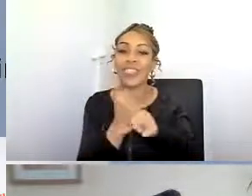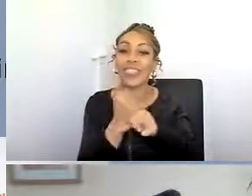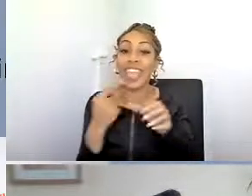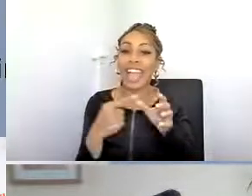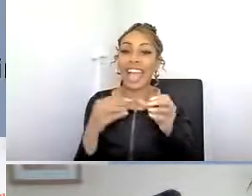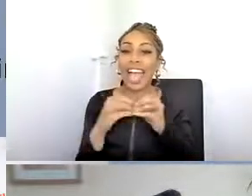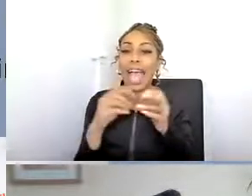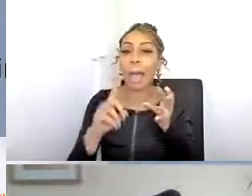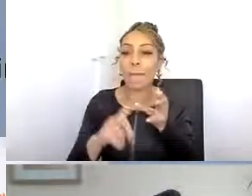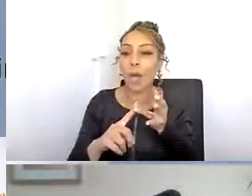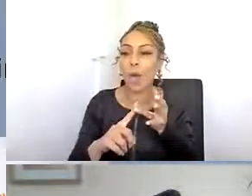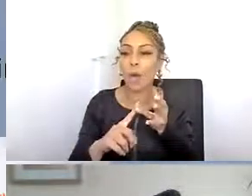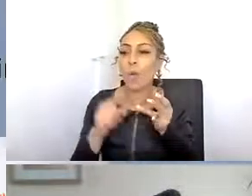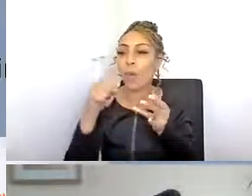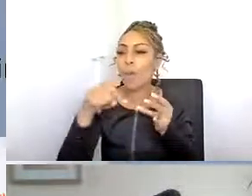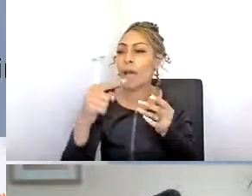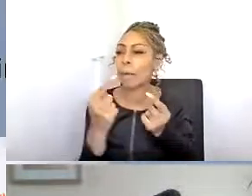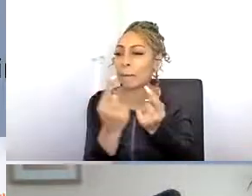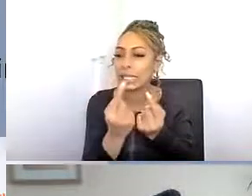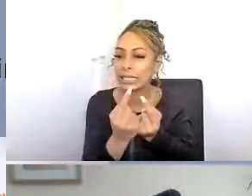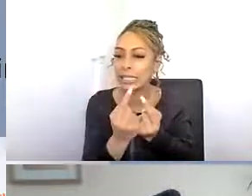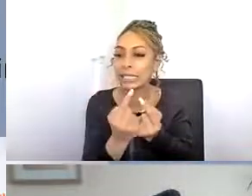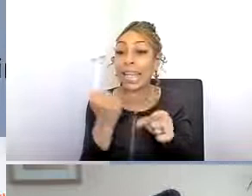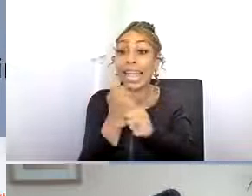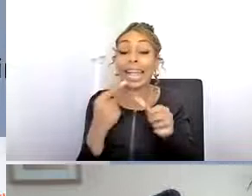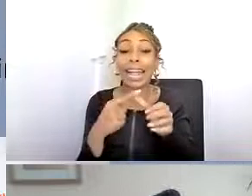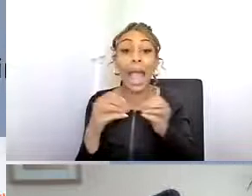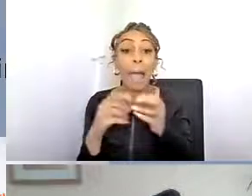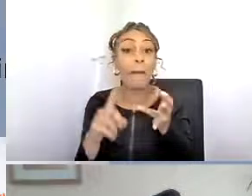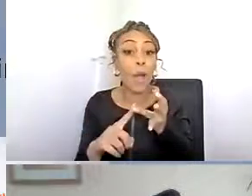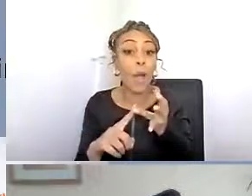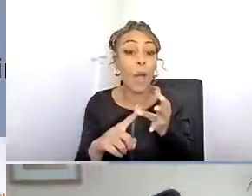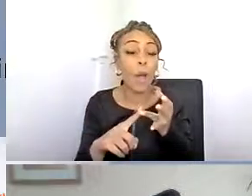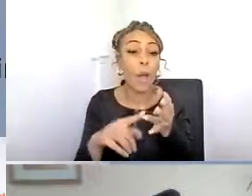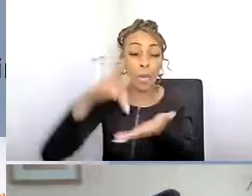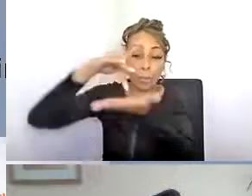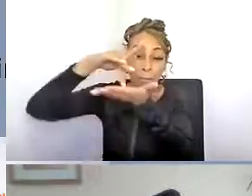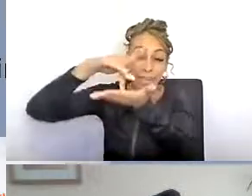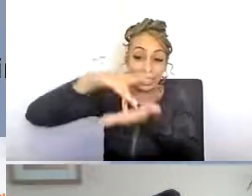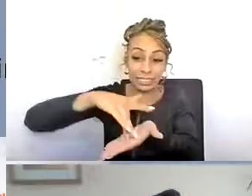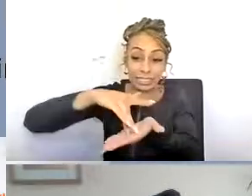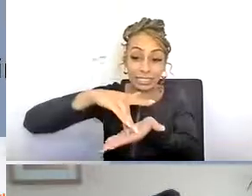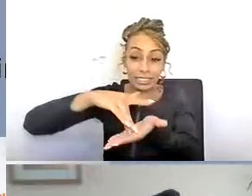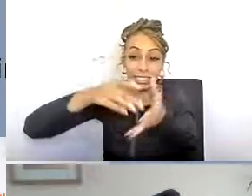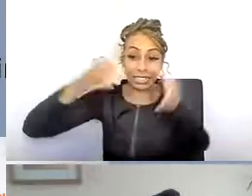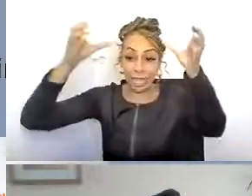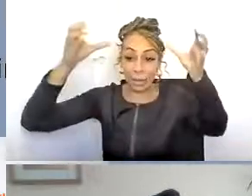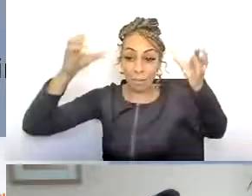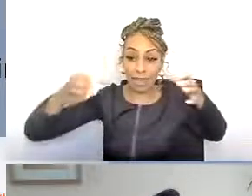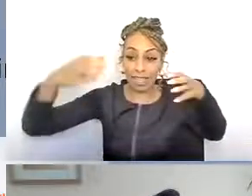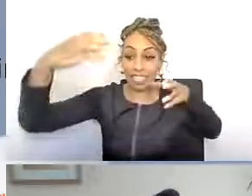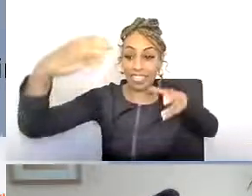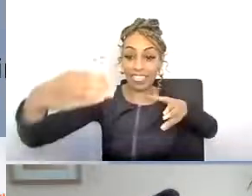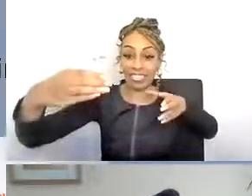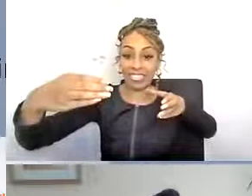fact, for the exhibition design, the Gabo is placed almost centrally on a plinth with the Gerward Collection